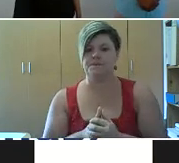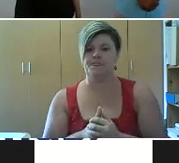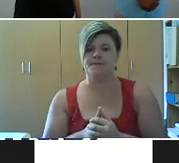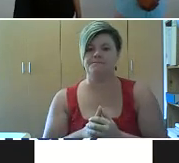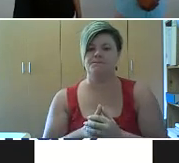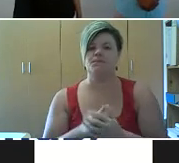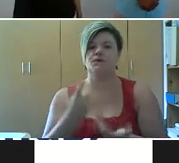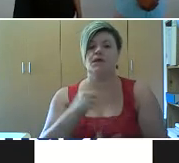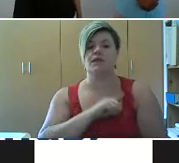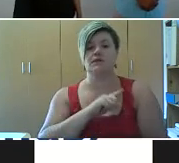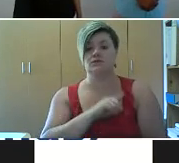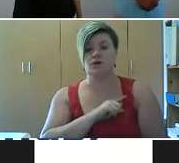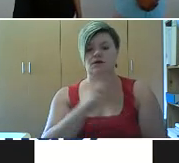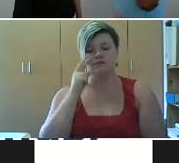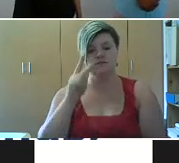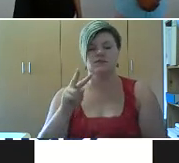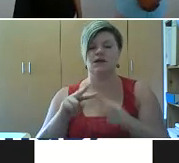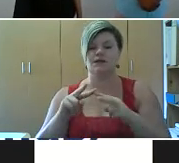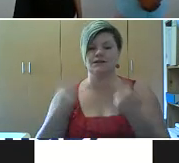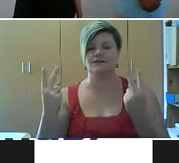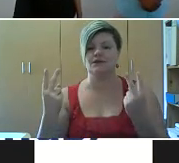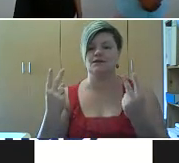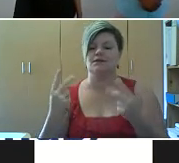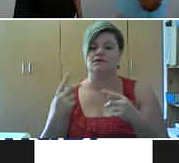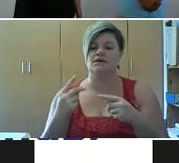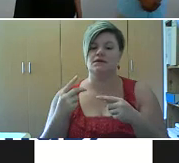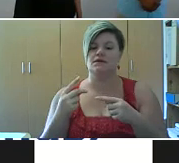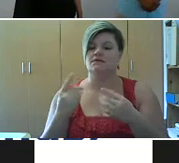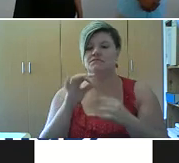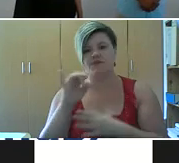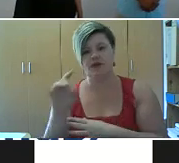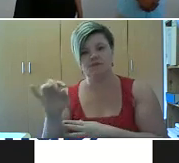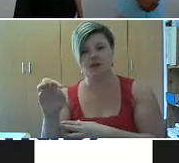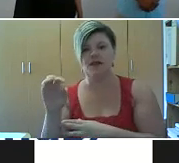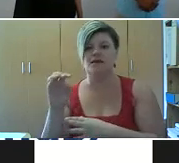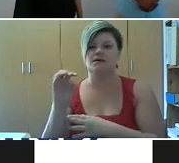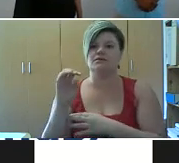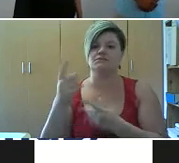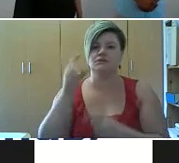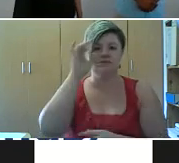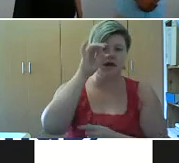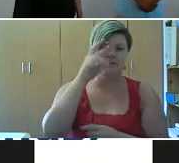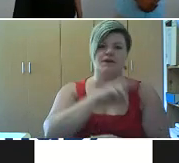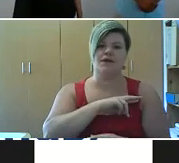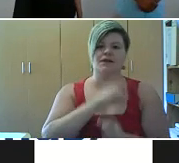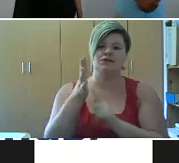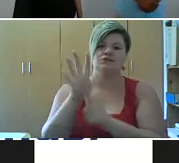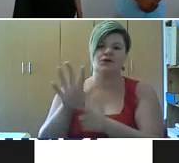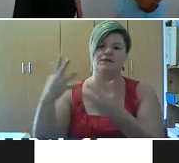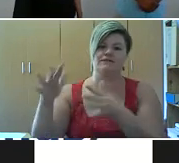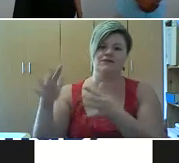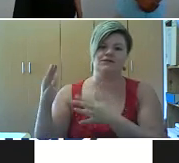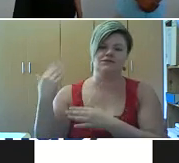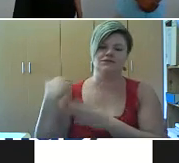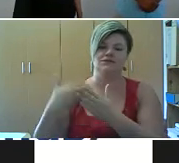So that's why you see the different variations in the finger spelling that Simon and Rita showed. And we have